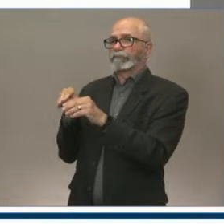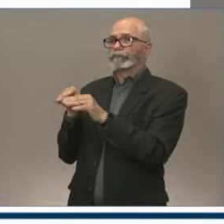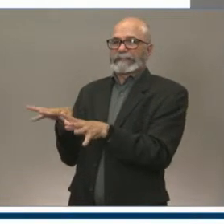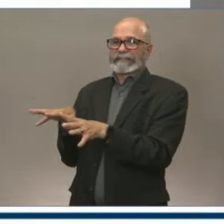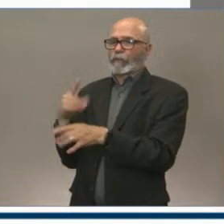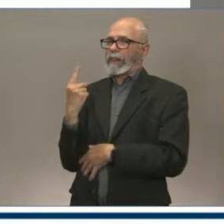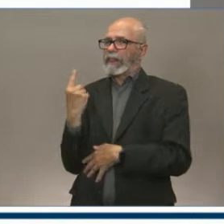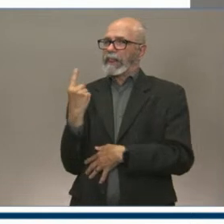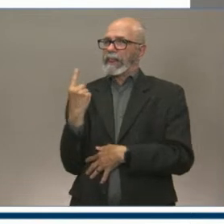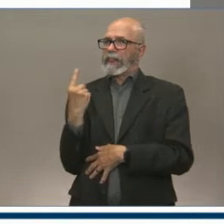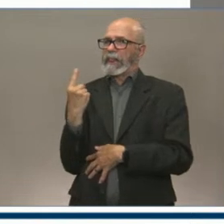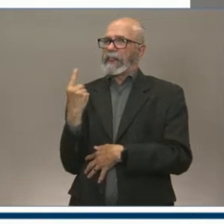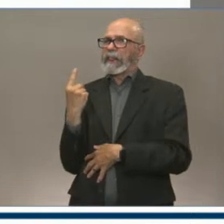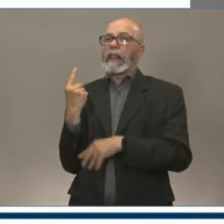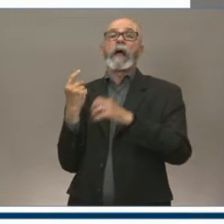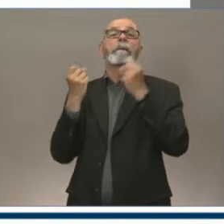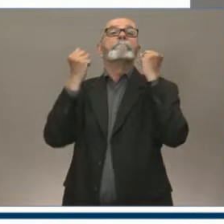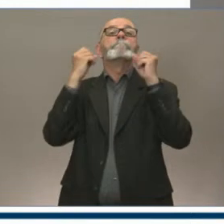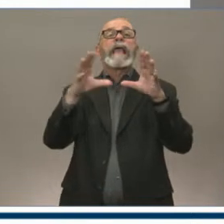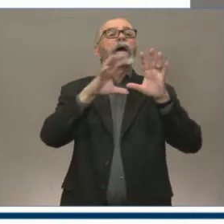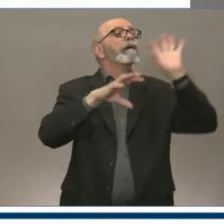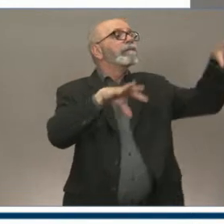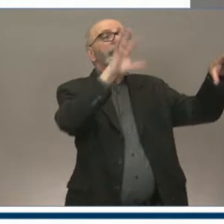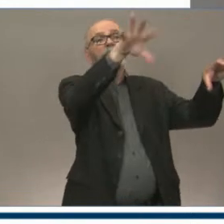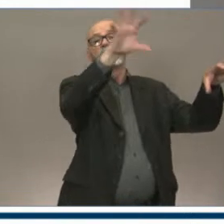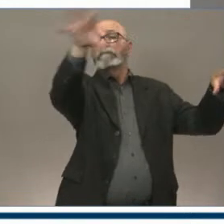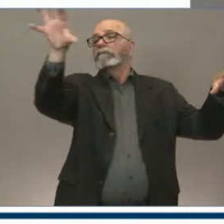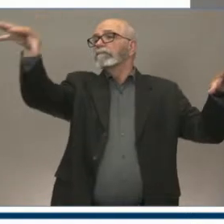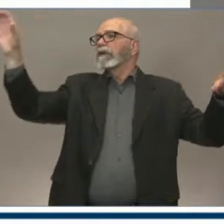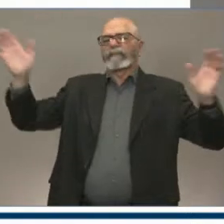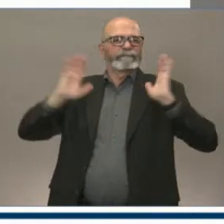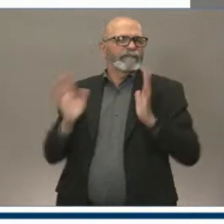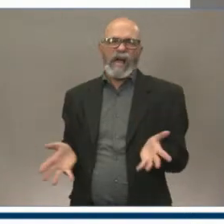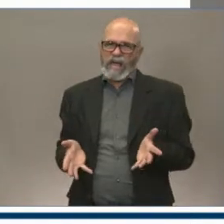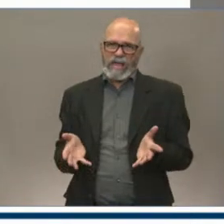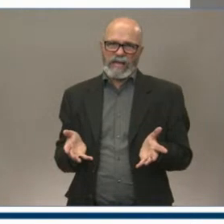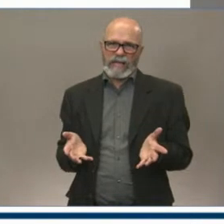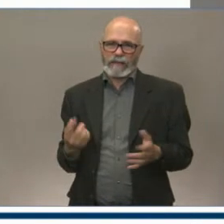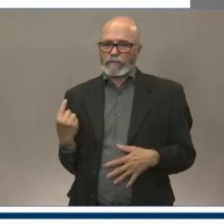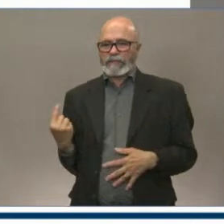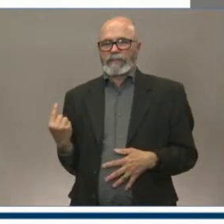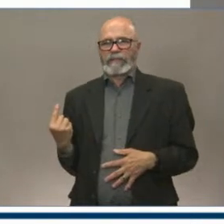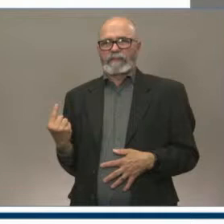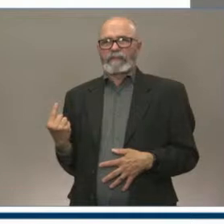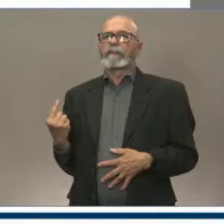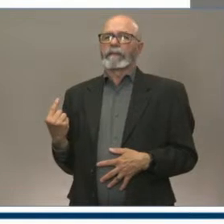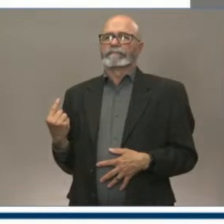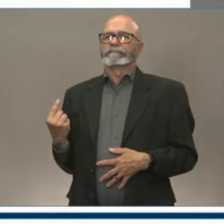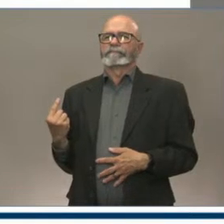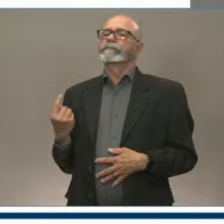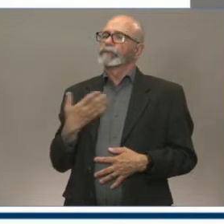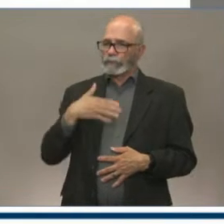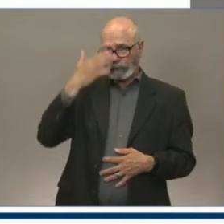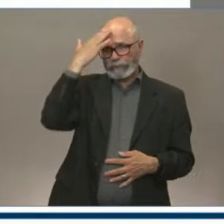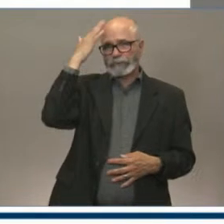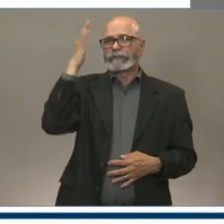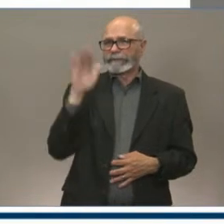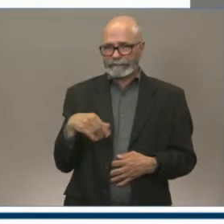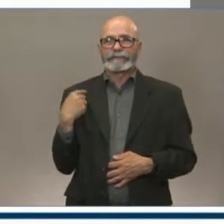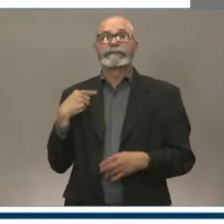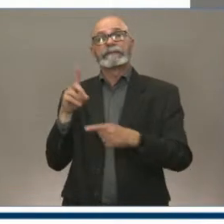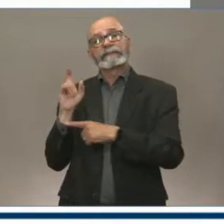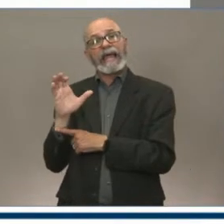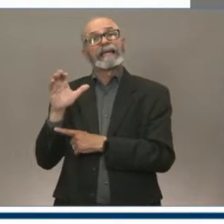daycare amongst hundreds of them across the province. So we do know that across the board that daycares remain a very safe